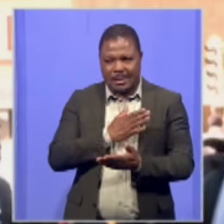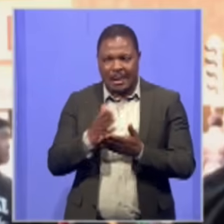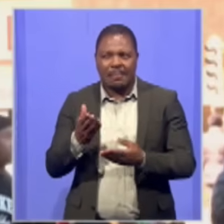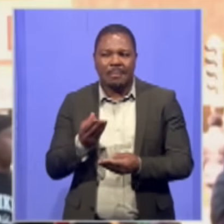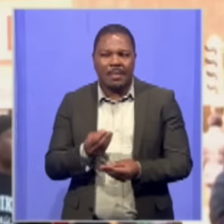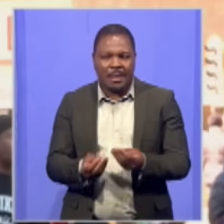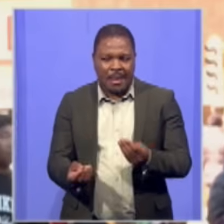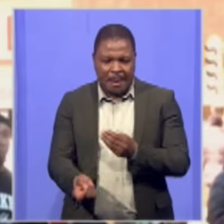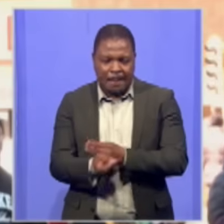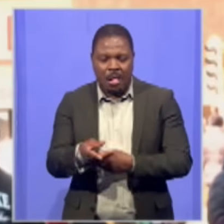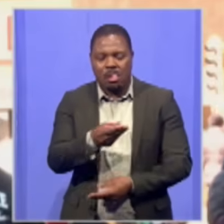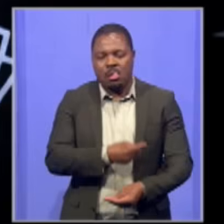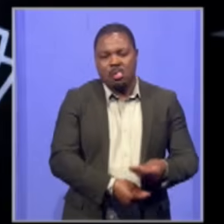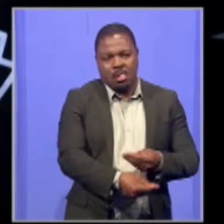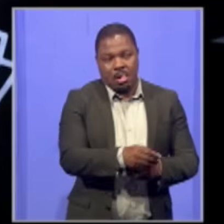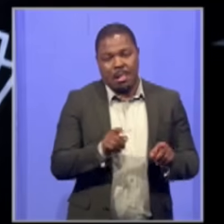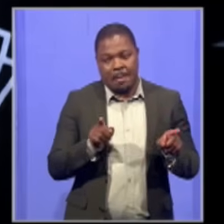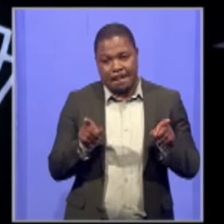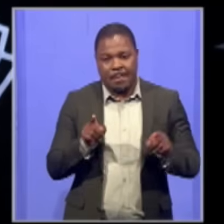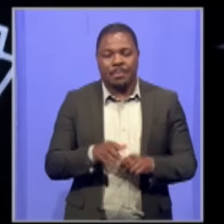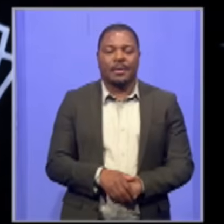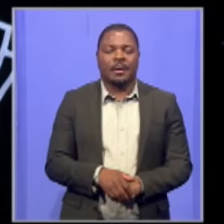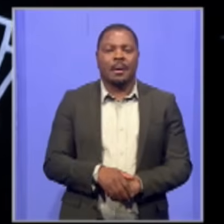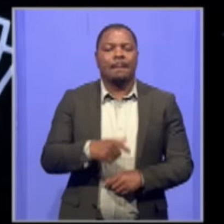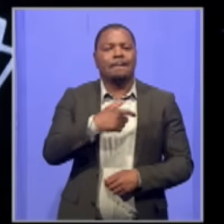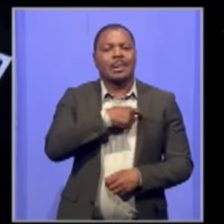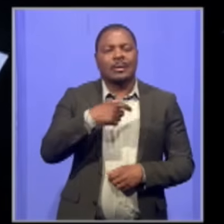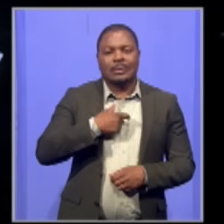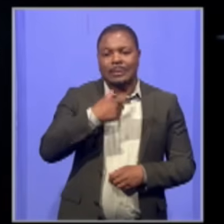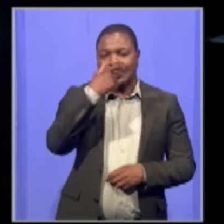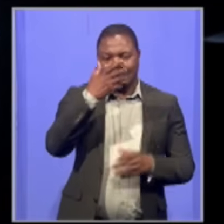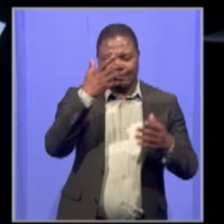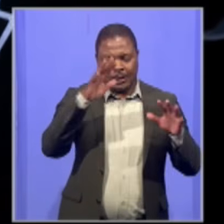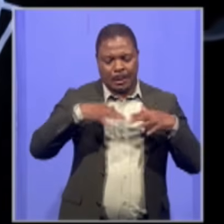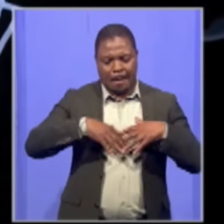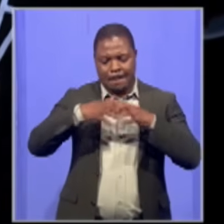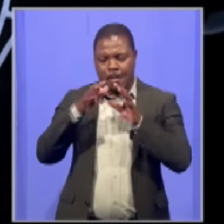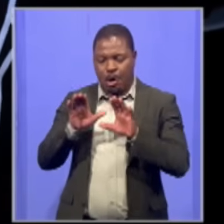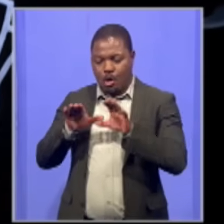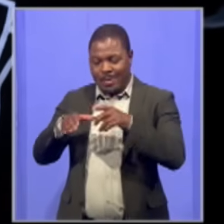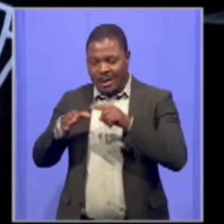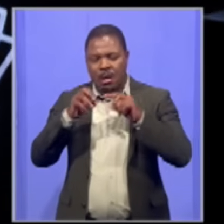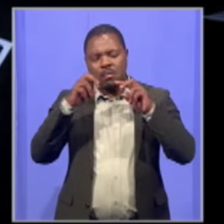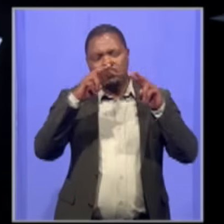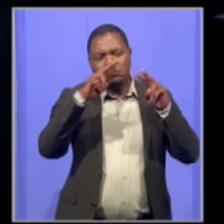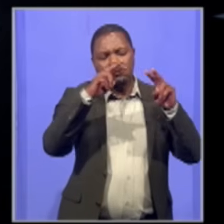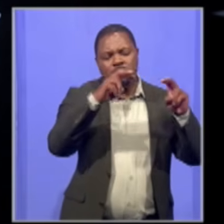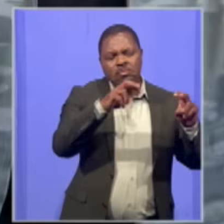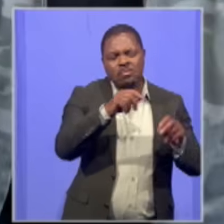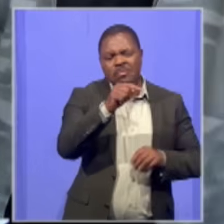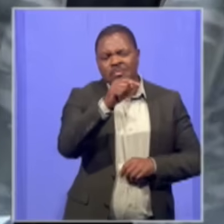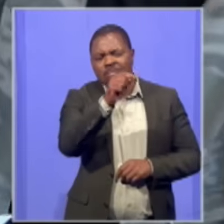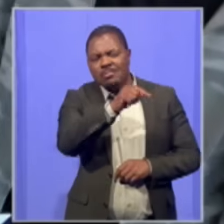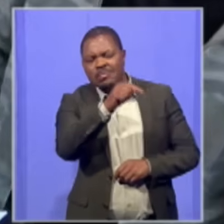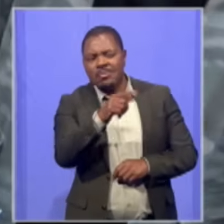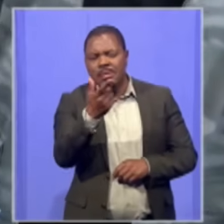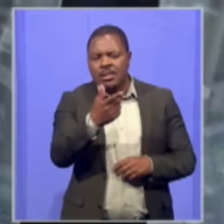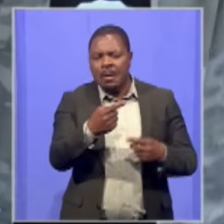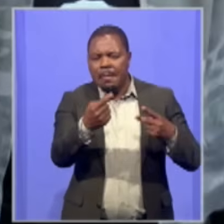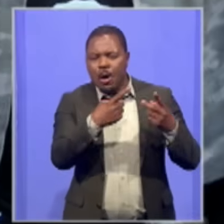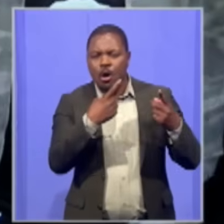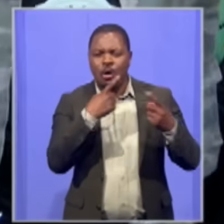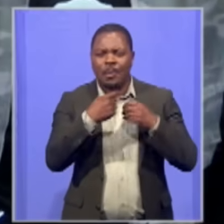letsogo ka thoko ya ka envelope. Mopresidente Cyril Ramaphosa o tlhomile komišene ya dipatlisiso go batlisisa